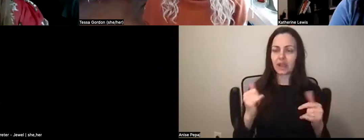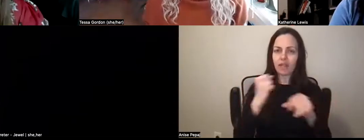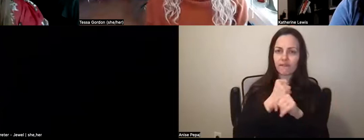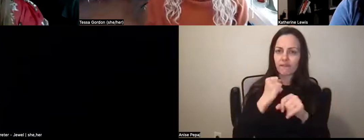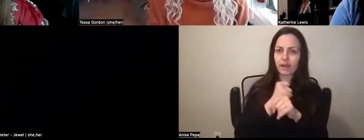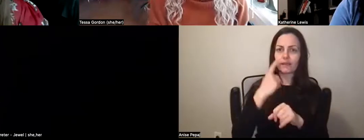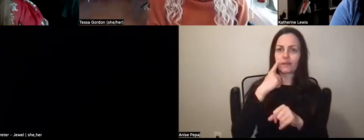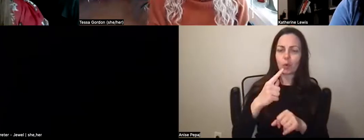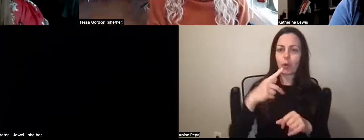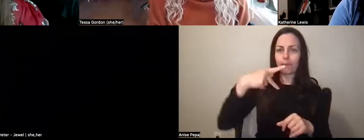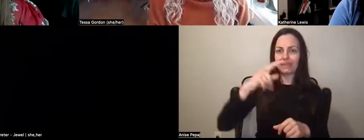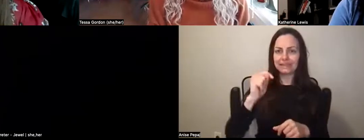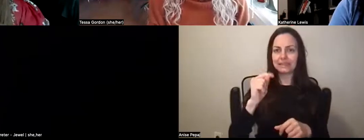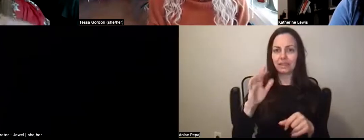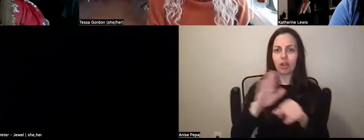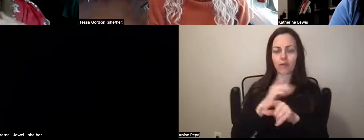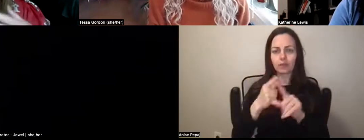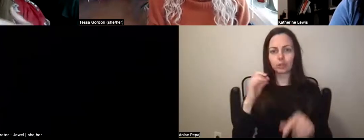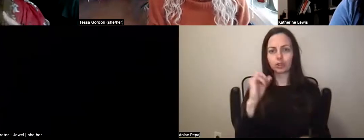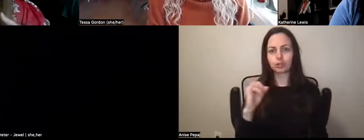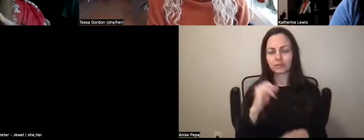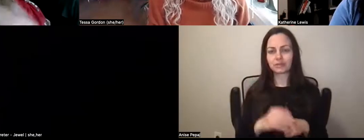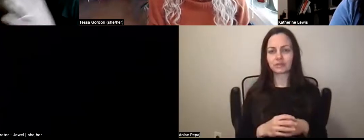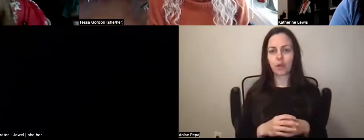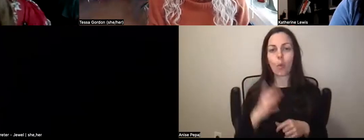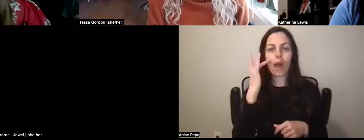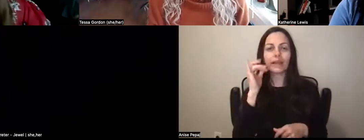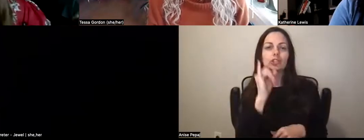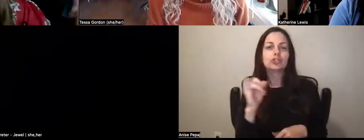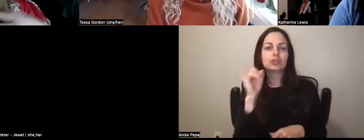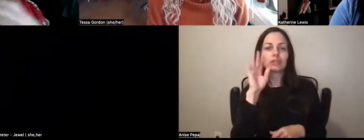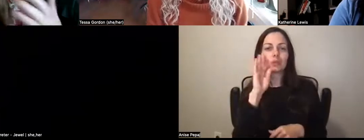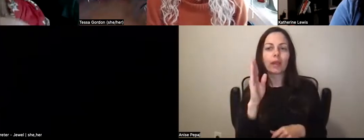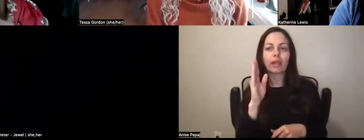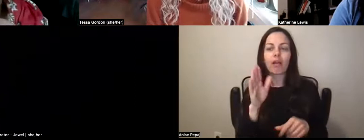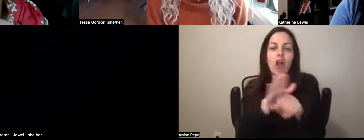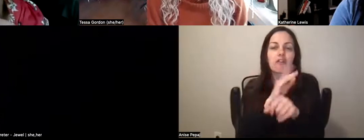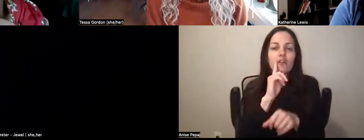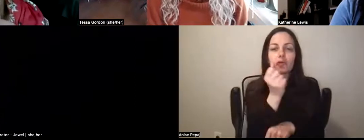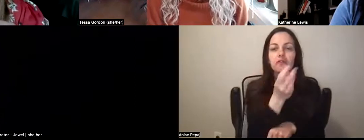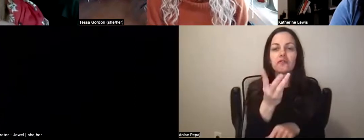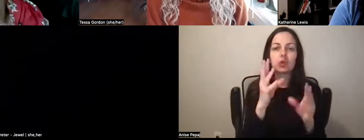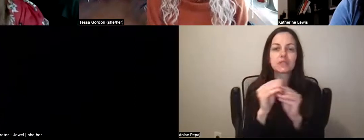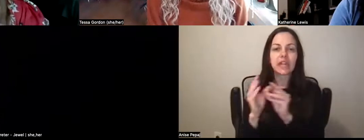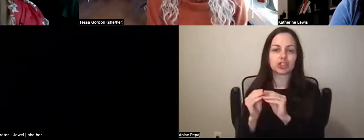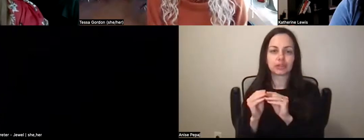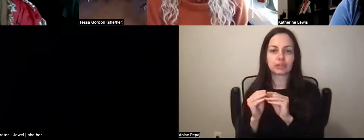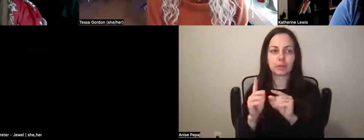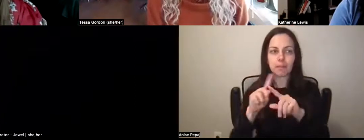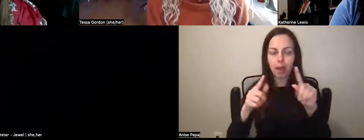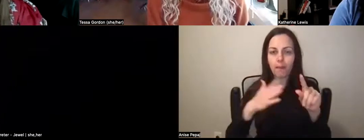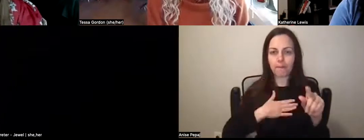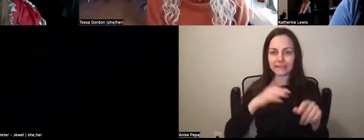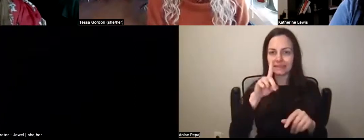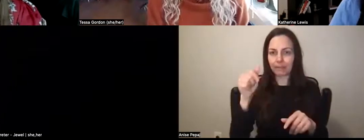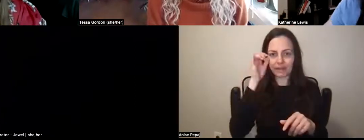therapy covered because, you know, insurance will only cover it for a couple of sessions, even though I have a lifelong disability. So I will